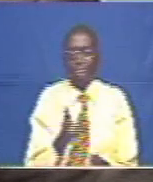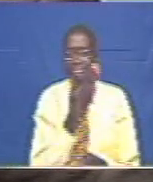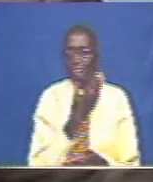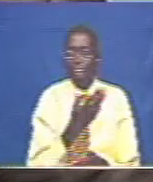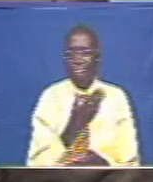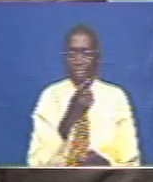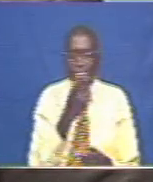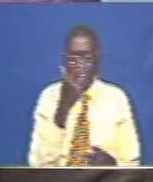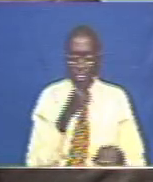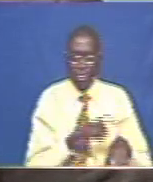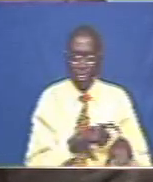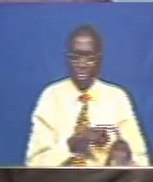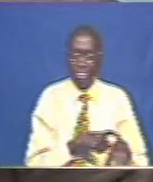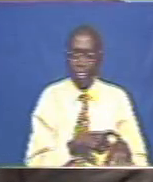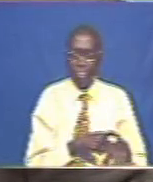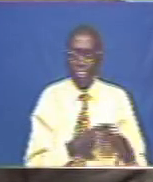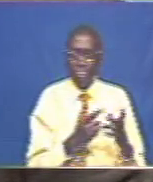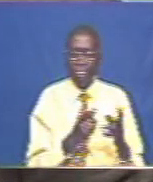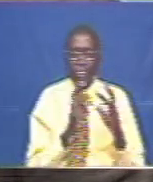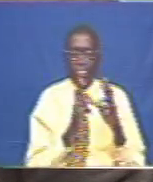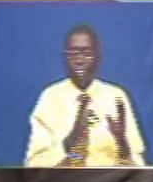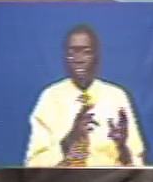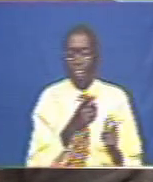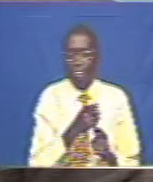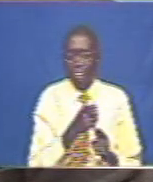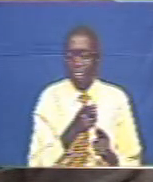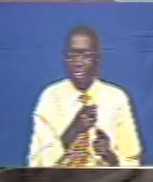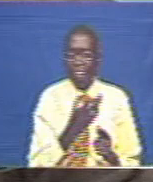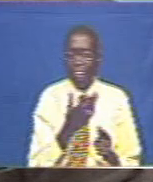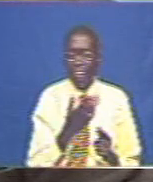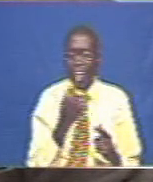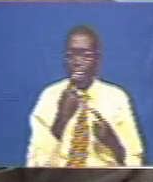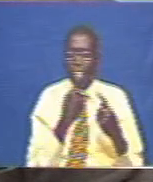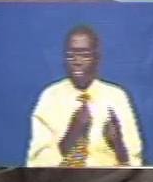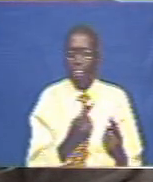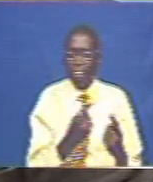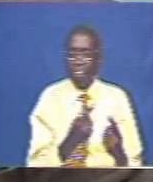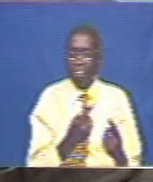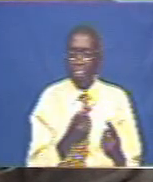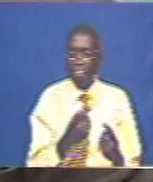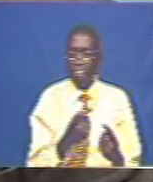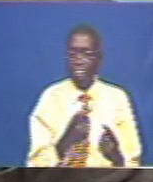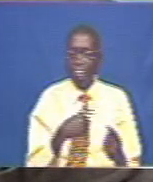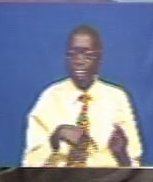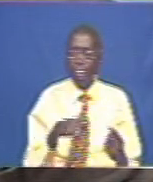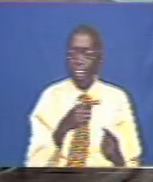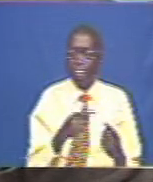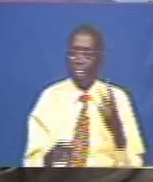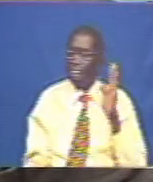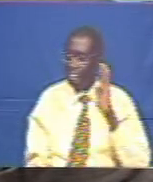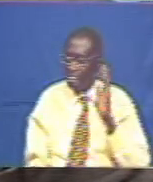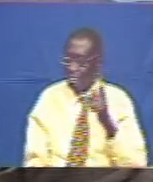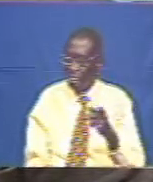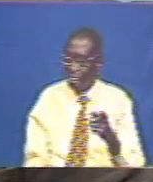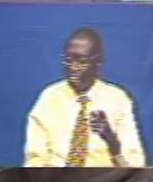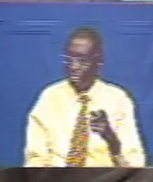interest of time, I mean, I know you want to respond to that, but as you respond, Matabi, I also want to hear from you.